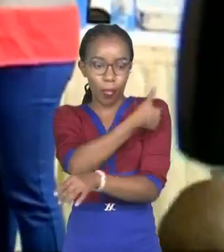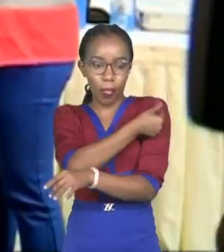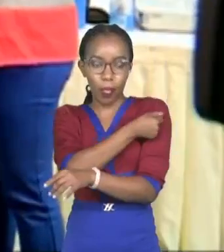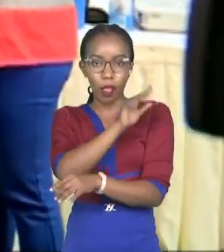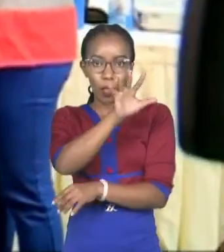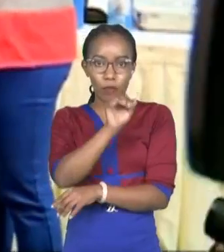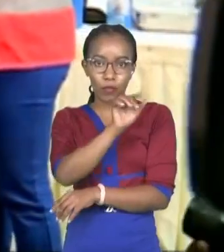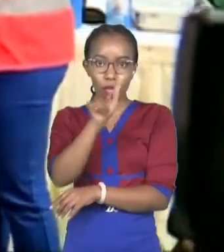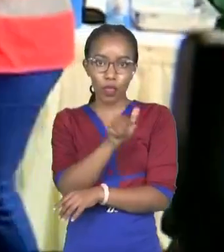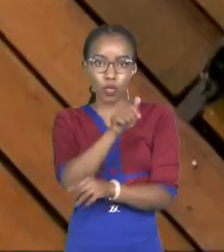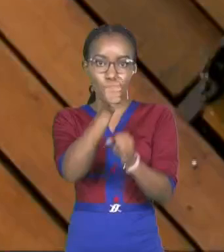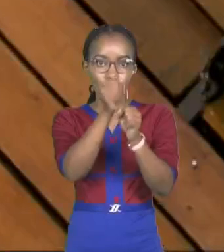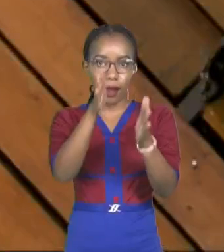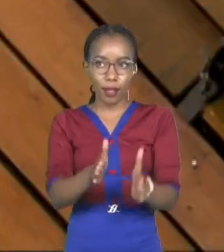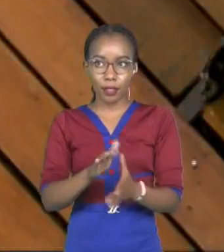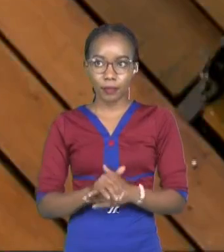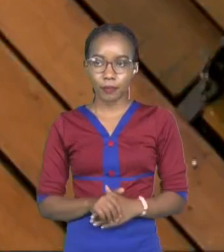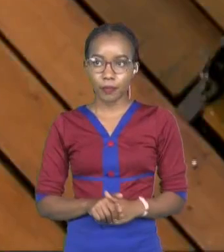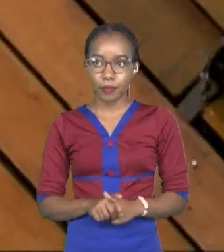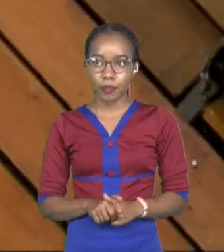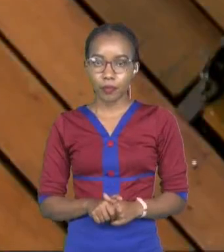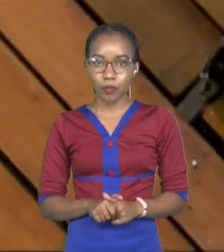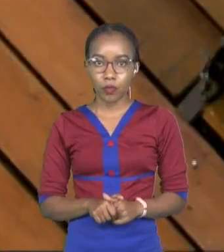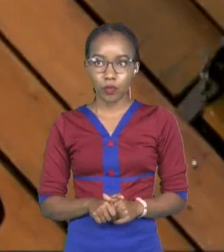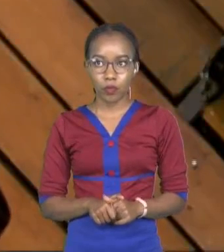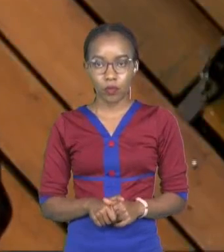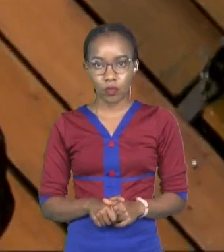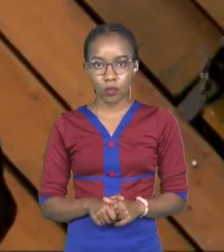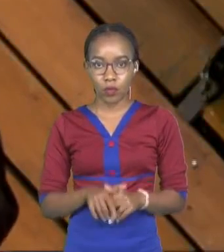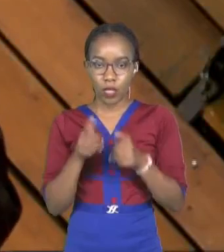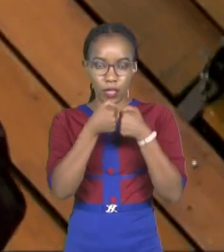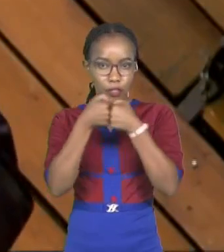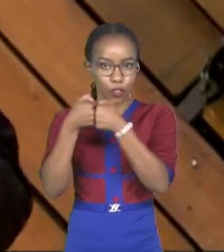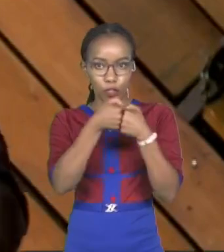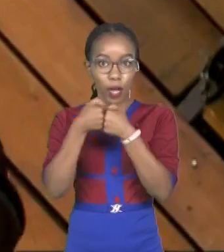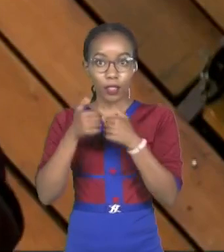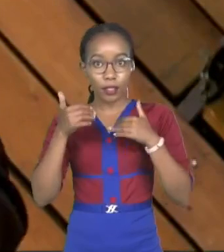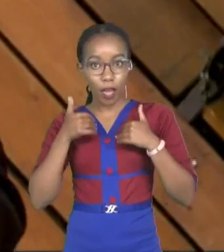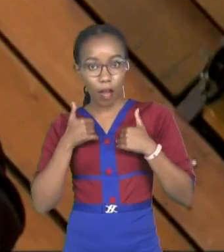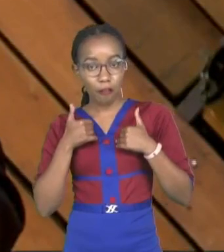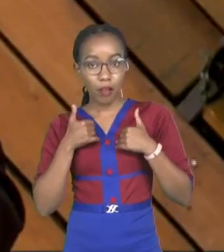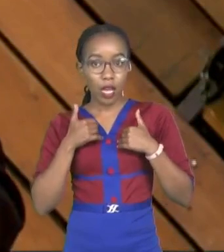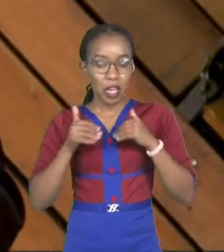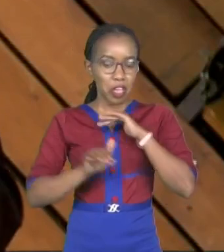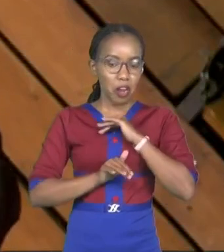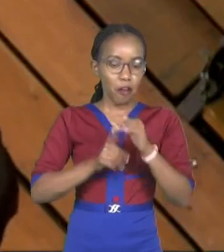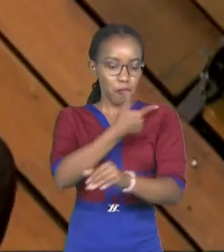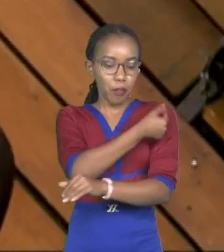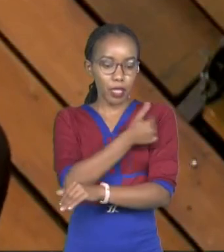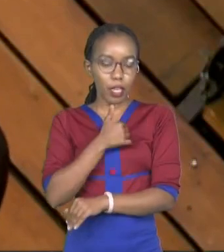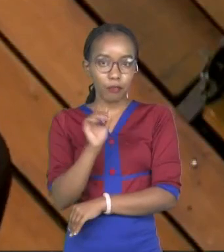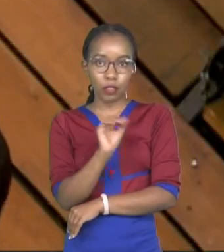to 50,000 workers. That despite the challenges of supply of the vaccines,